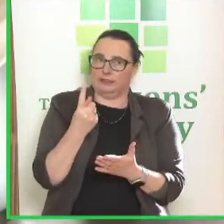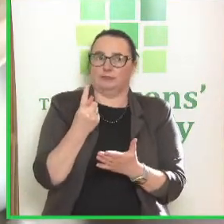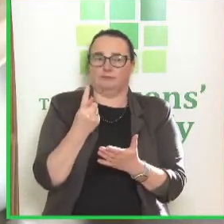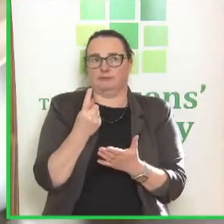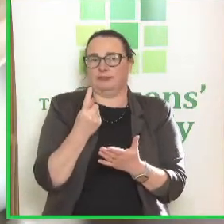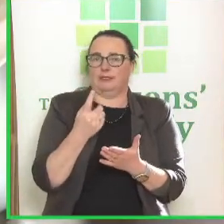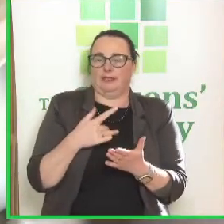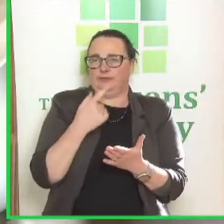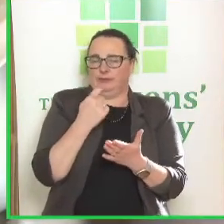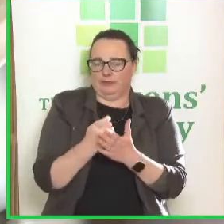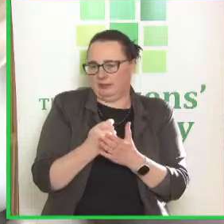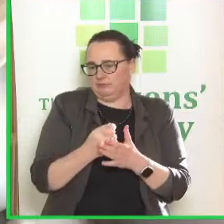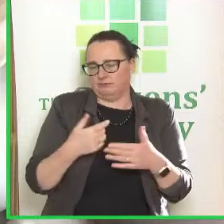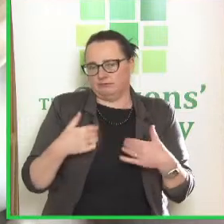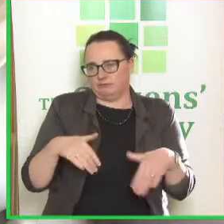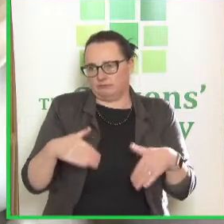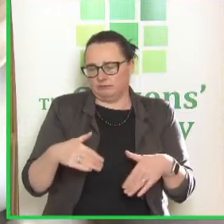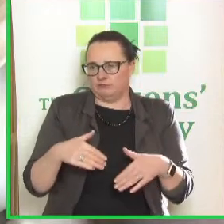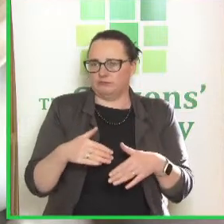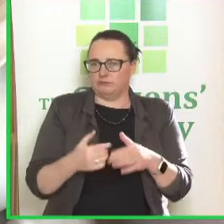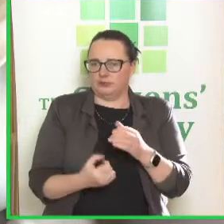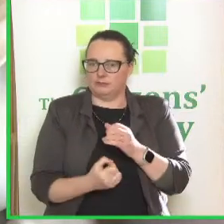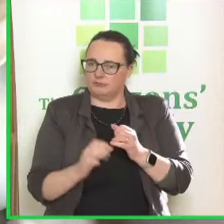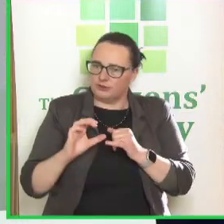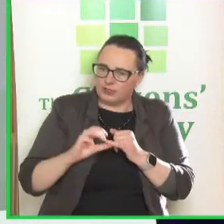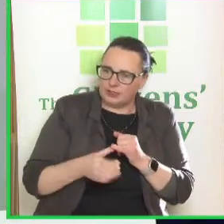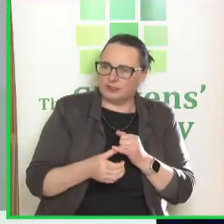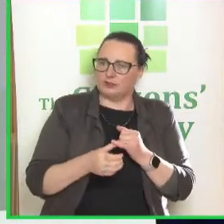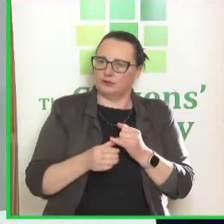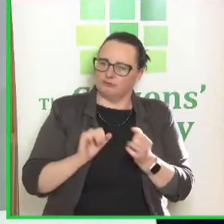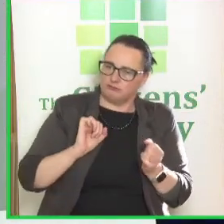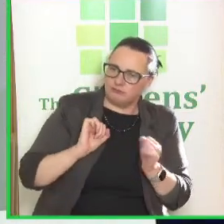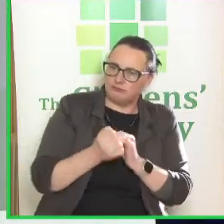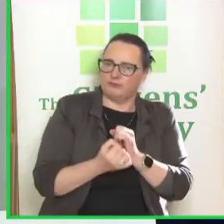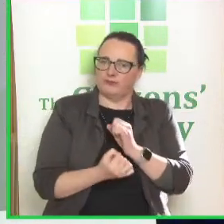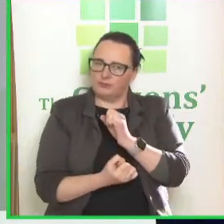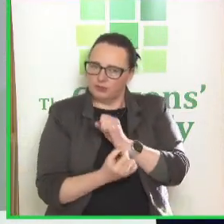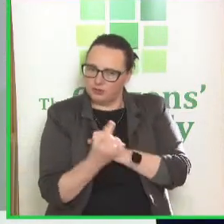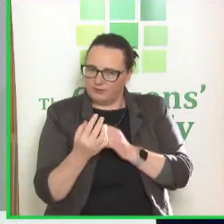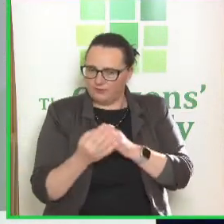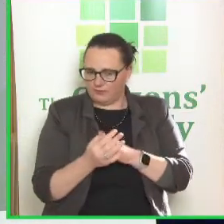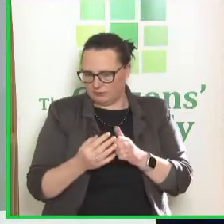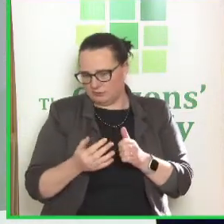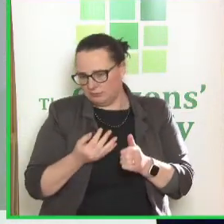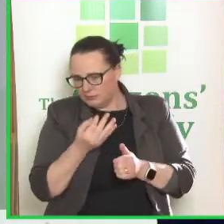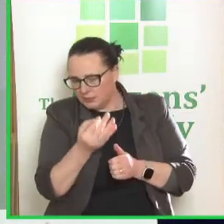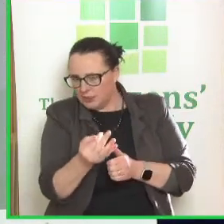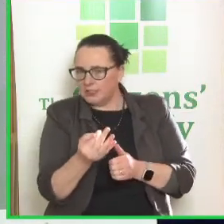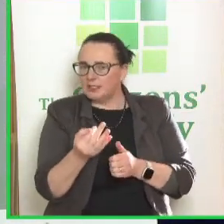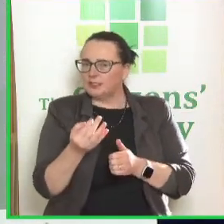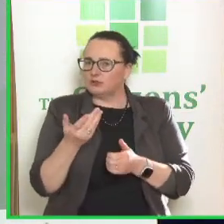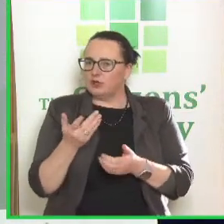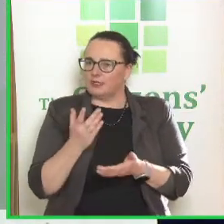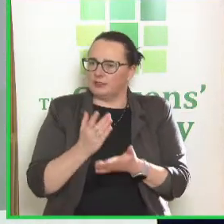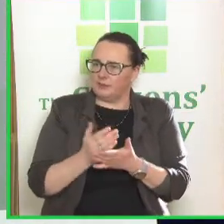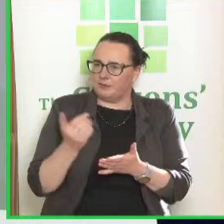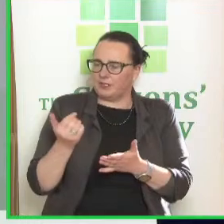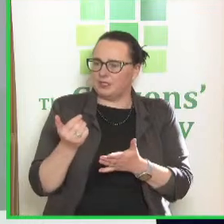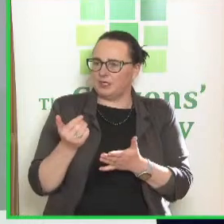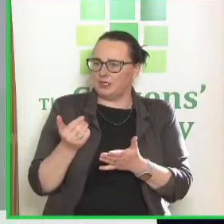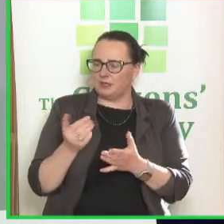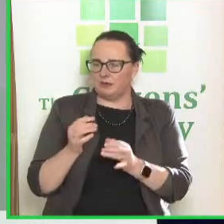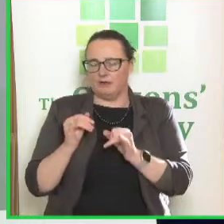to make a very real difference for the future, for some of the impacts and some of the harm that many communities and individuals and